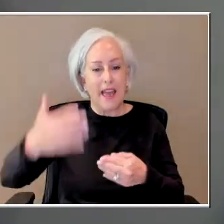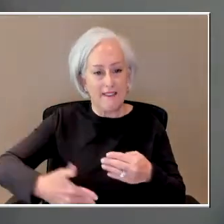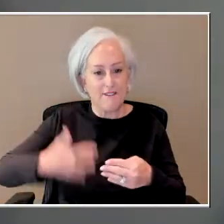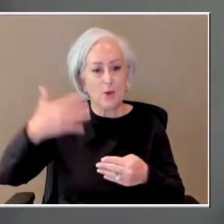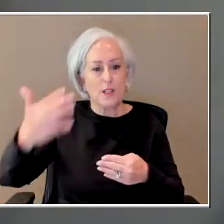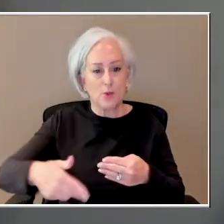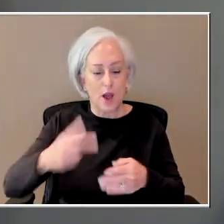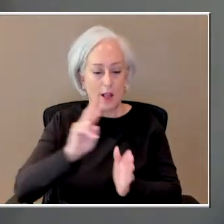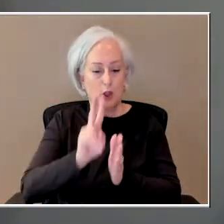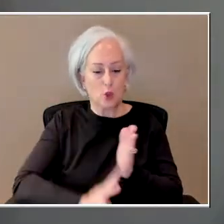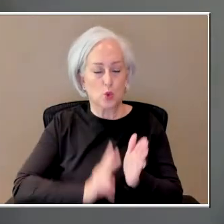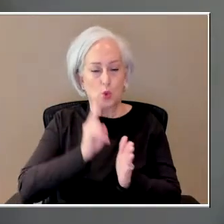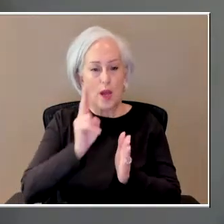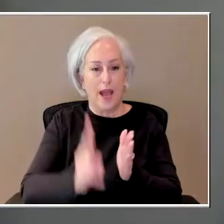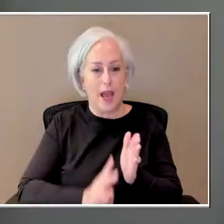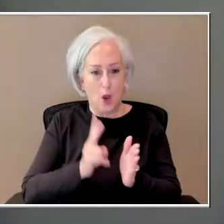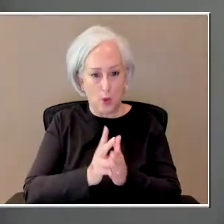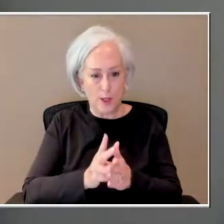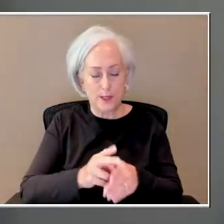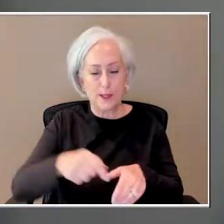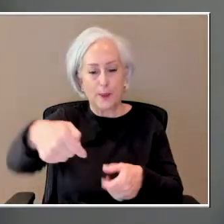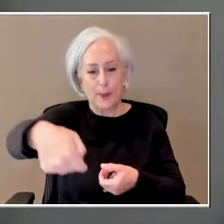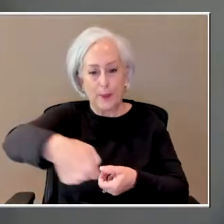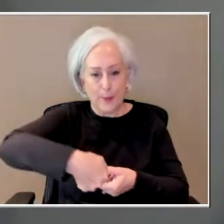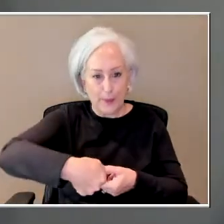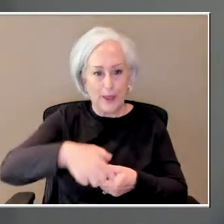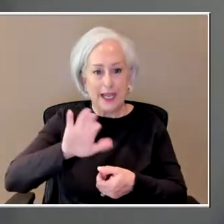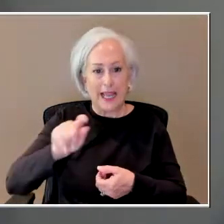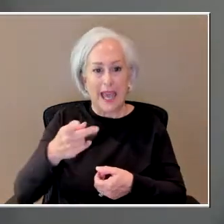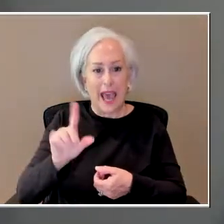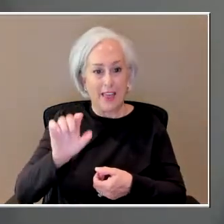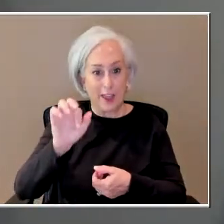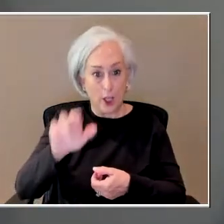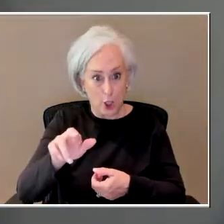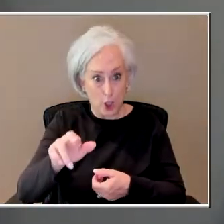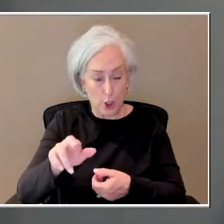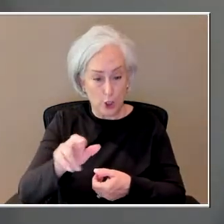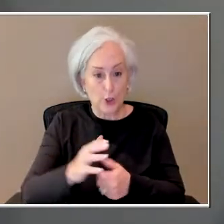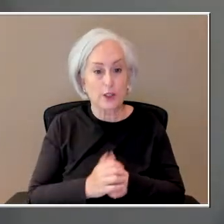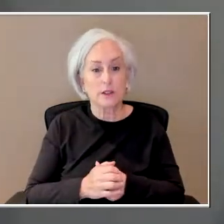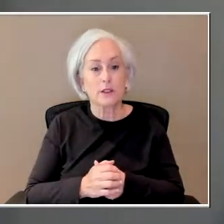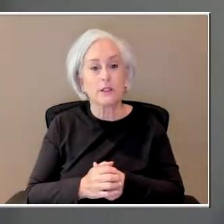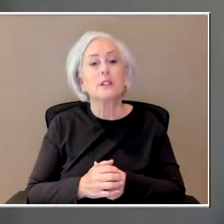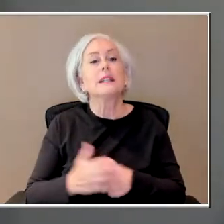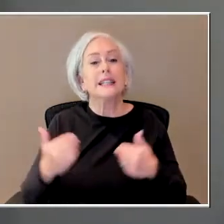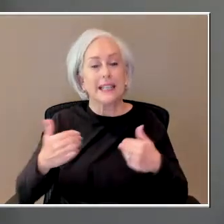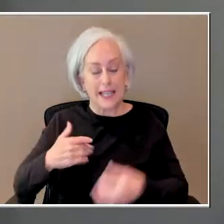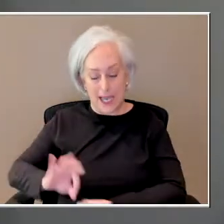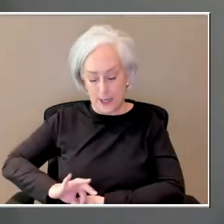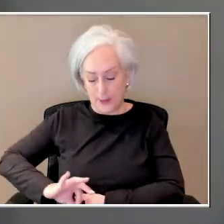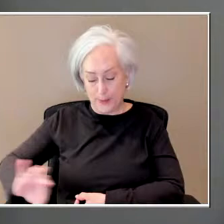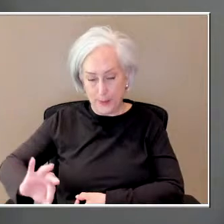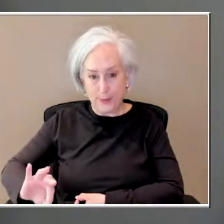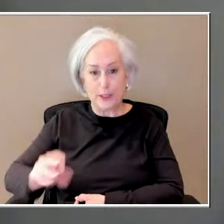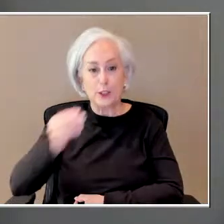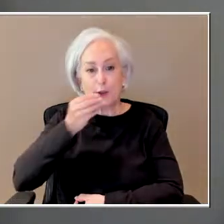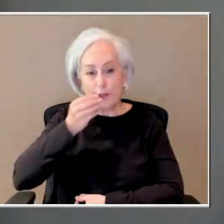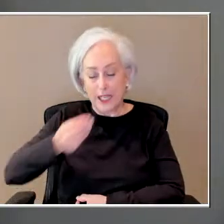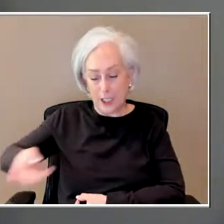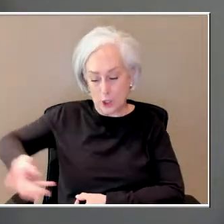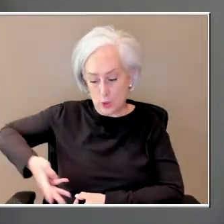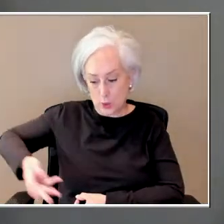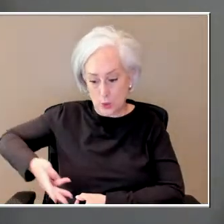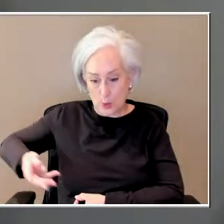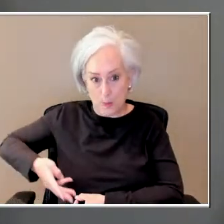hours. He's had a feeding tube growing up. Thankfully, after transplant, he got a healthy appetite, so he